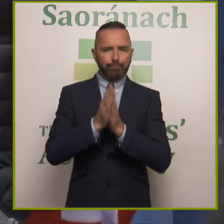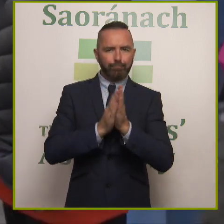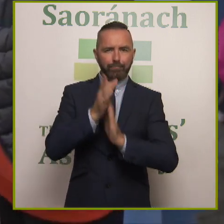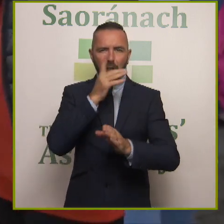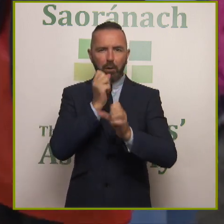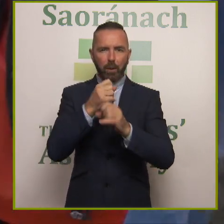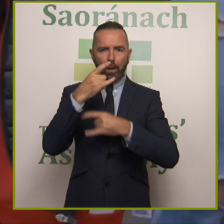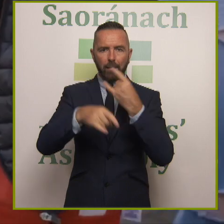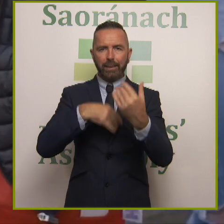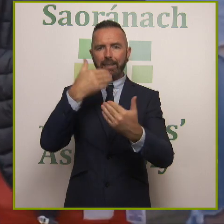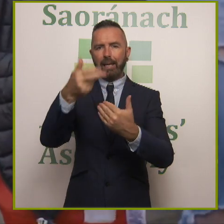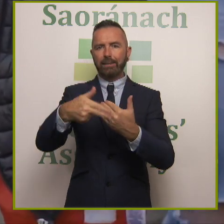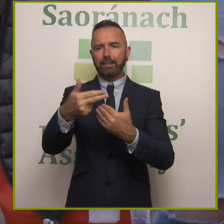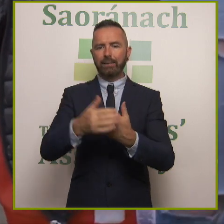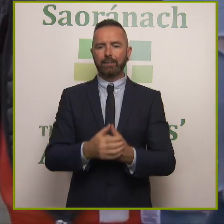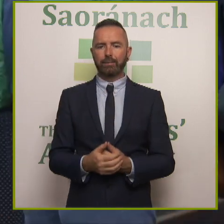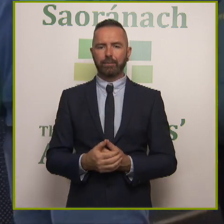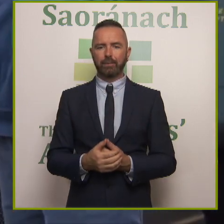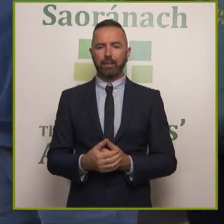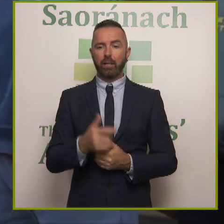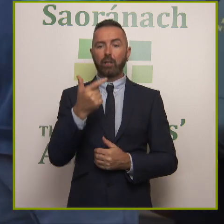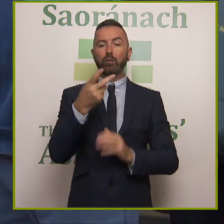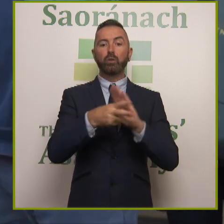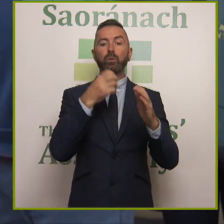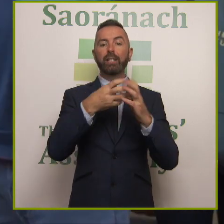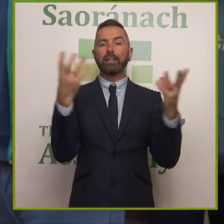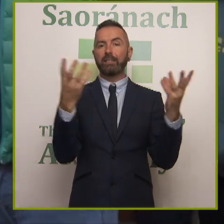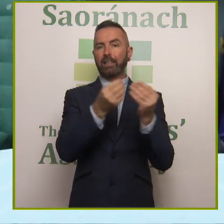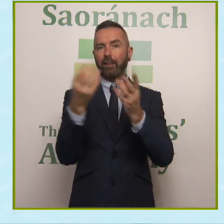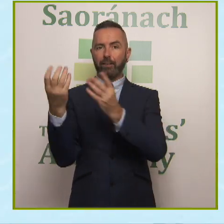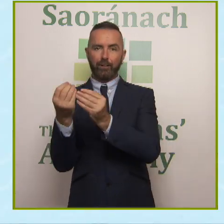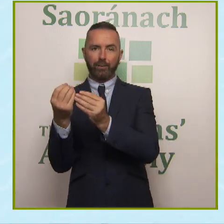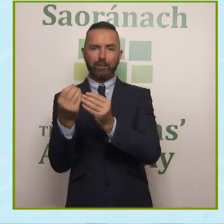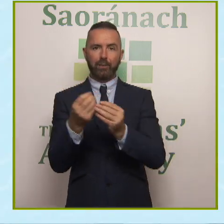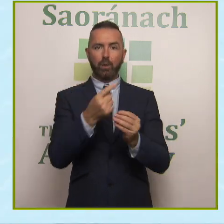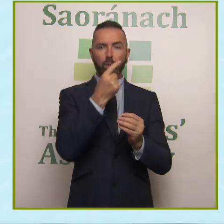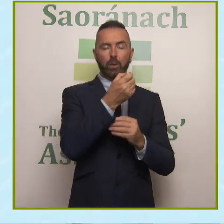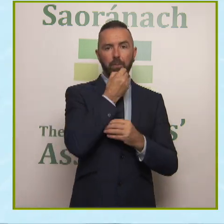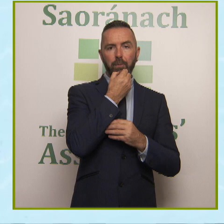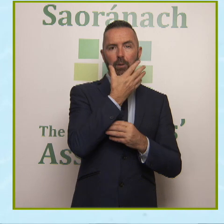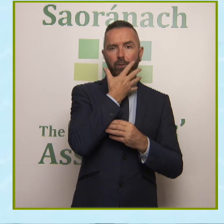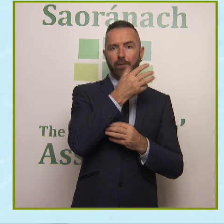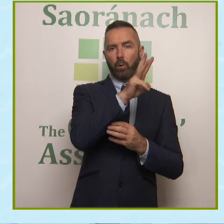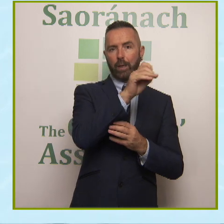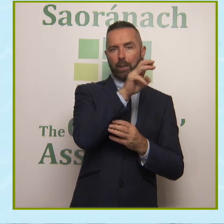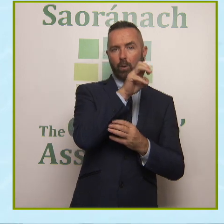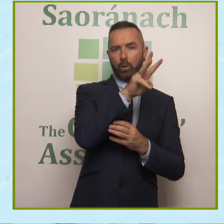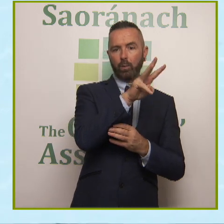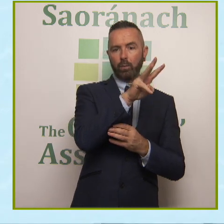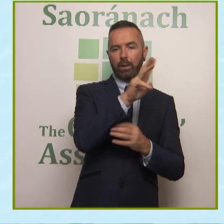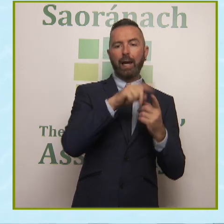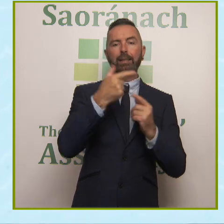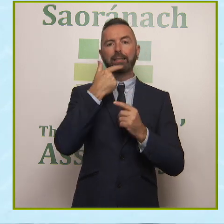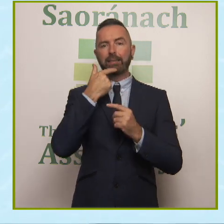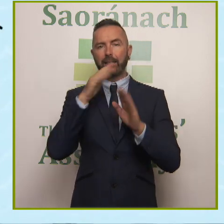next. We spent 2 weekends together, one in beautiful County Wicklow and our second